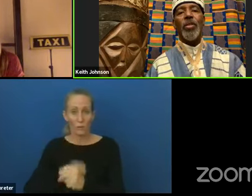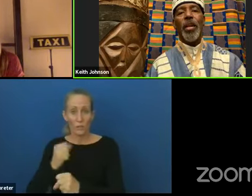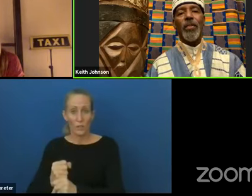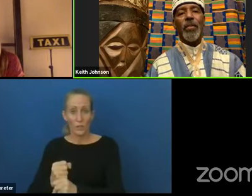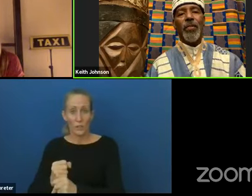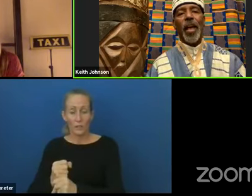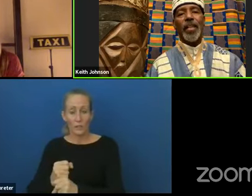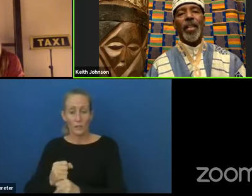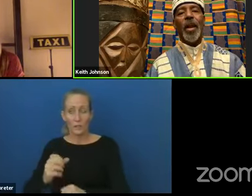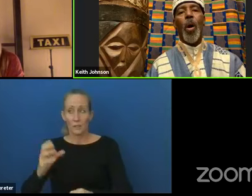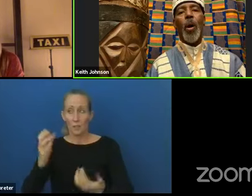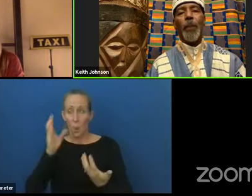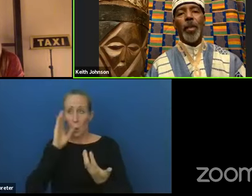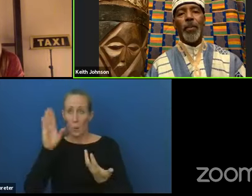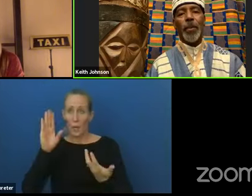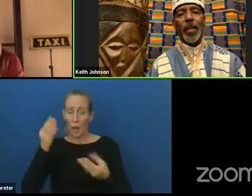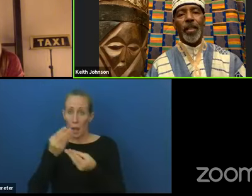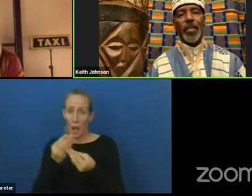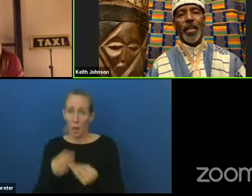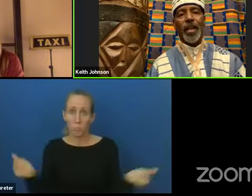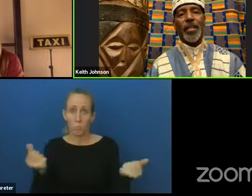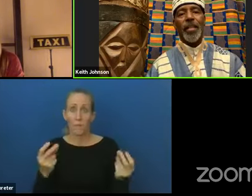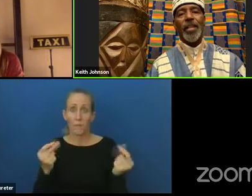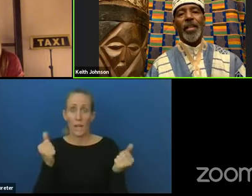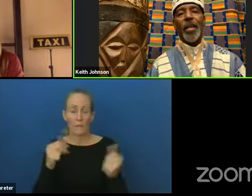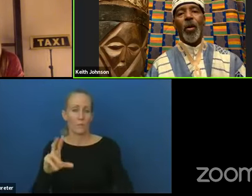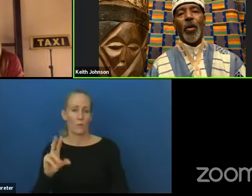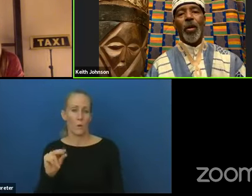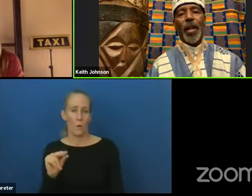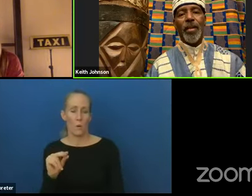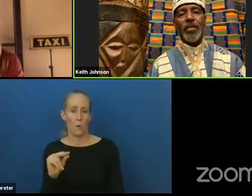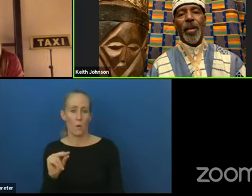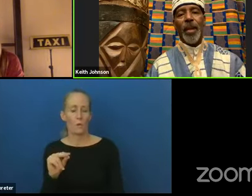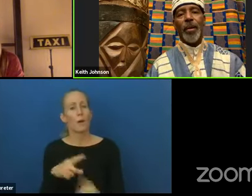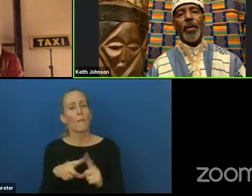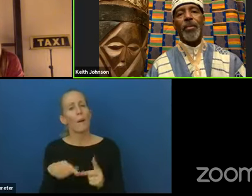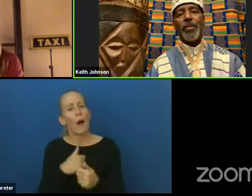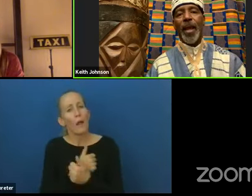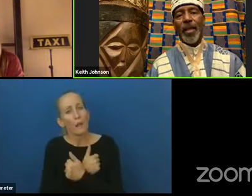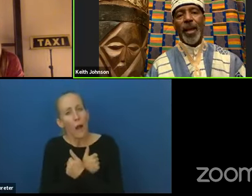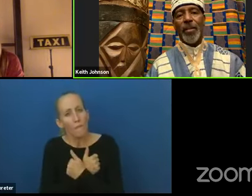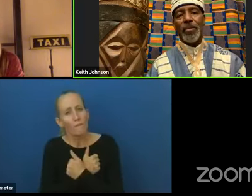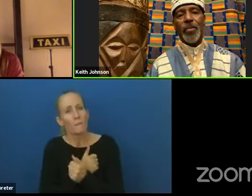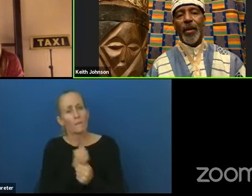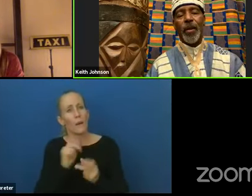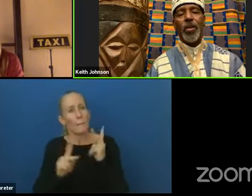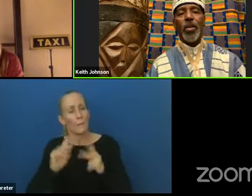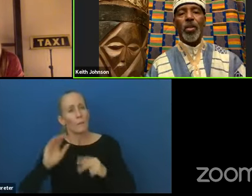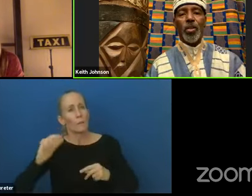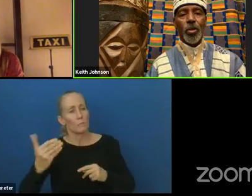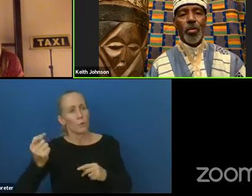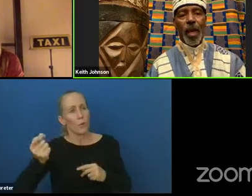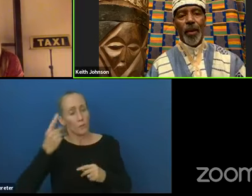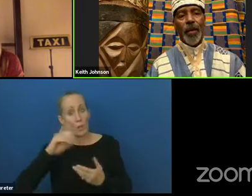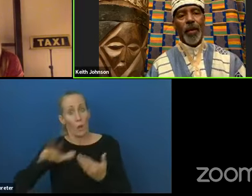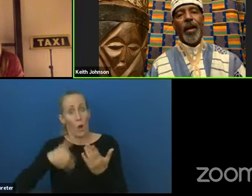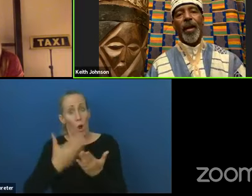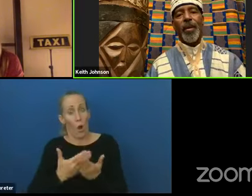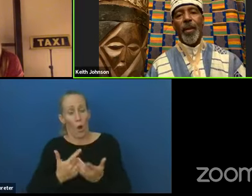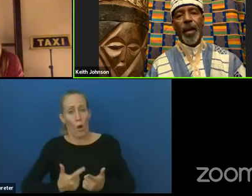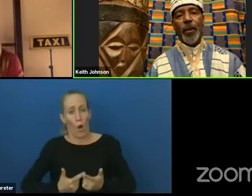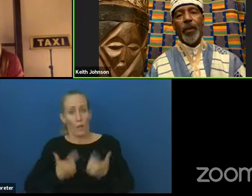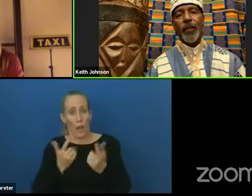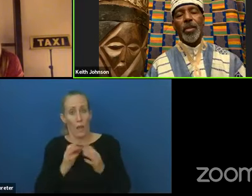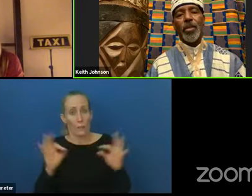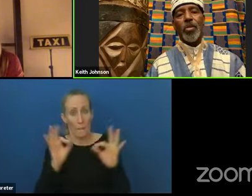I do love the fact that all people understand that all lives matter. Black lives matter. You matter.